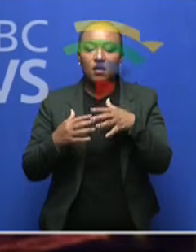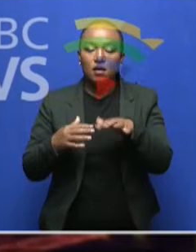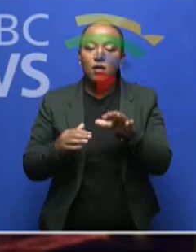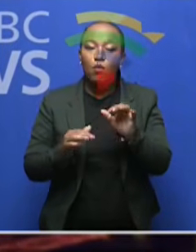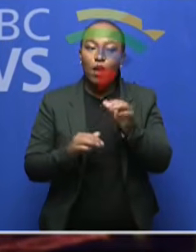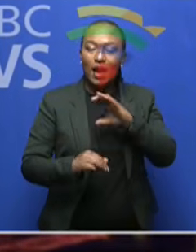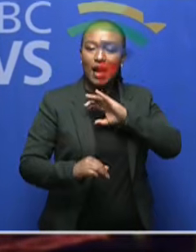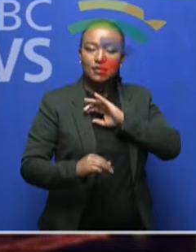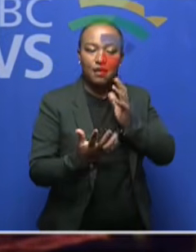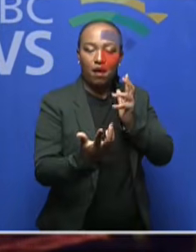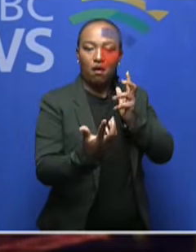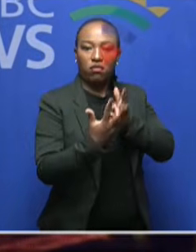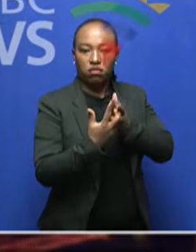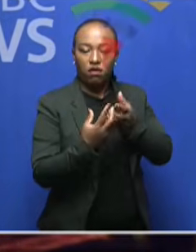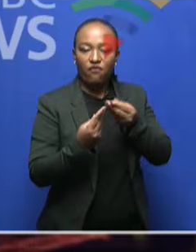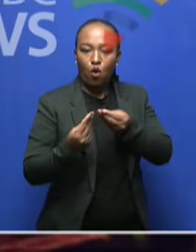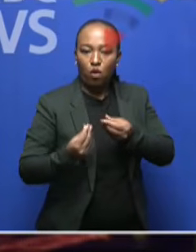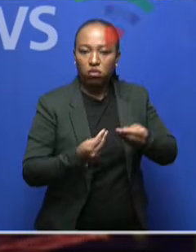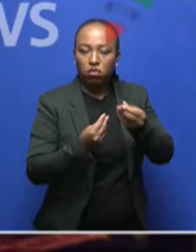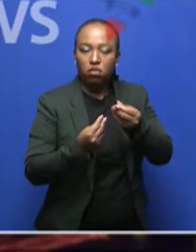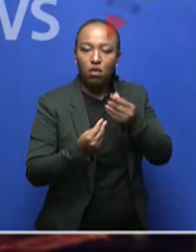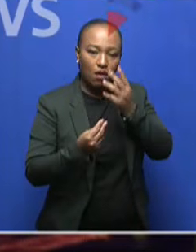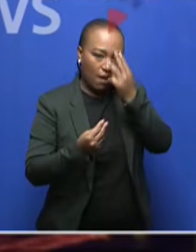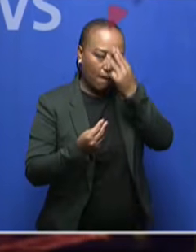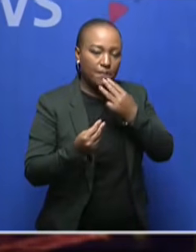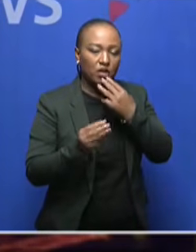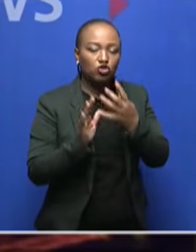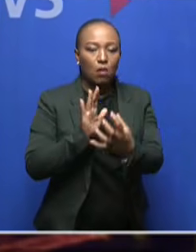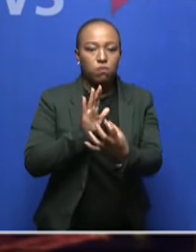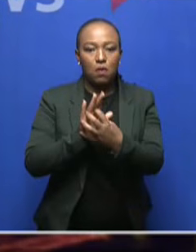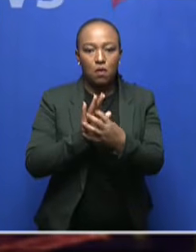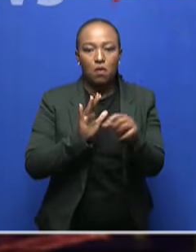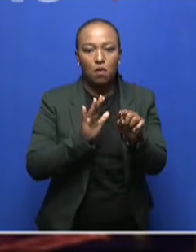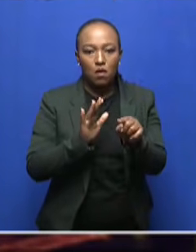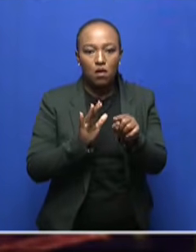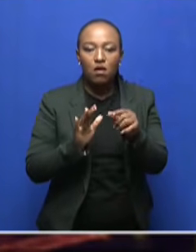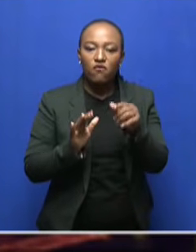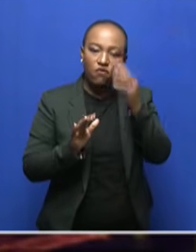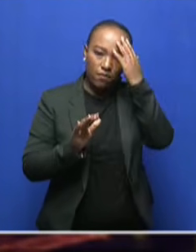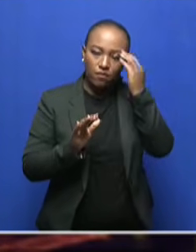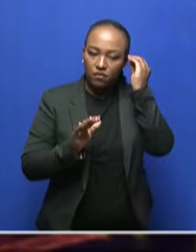custom, high-quality satin, and just bringing some of the personal moments and memories to life on